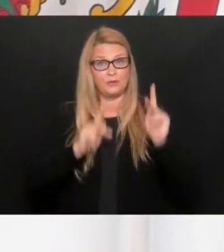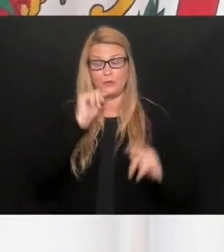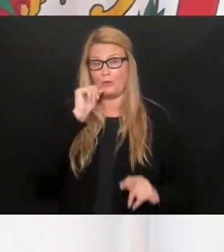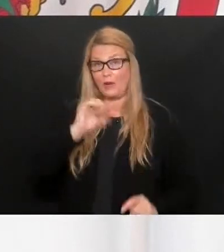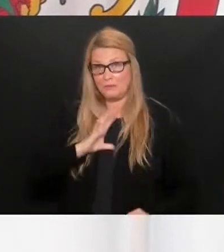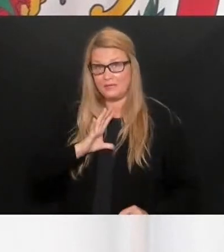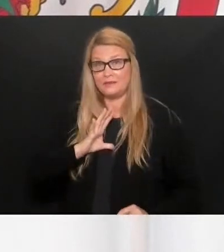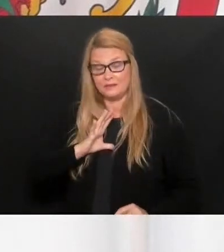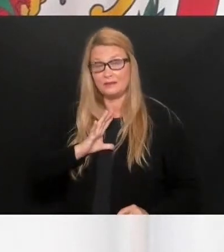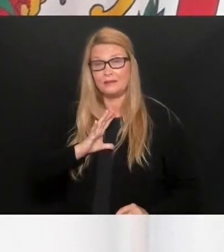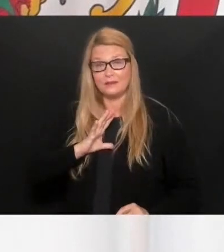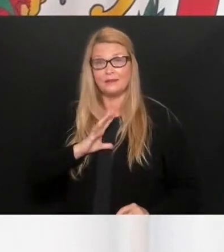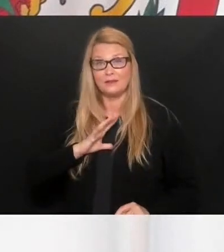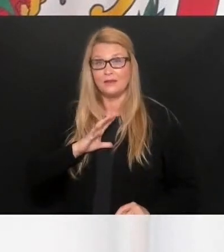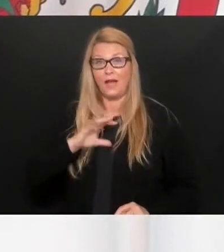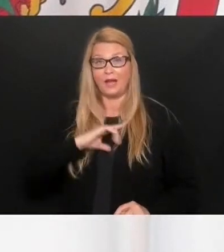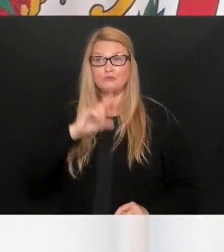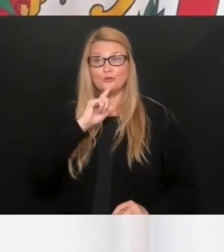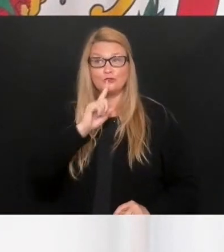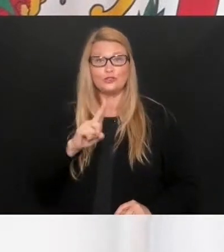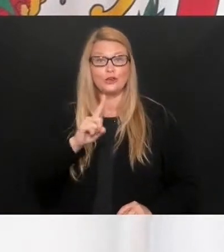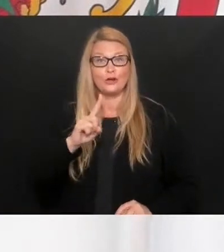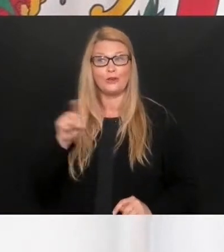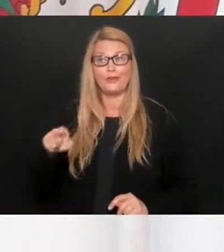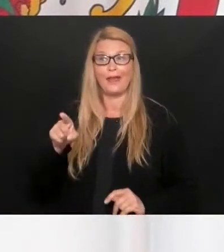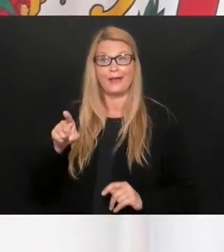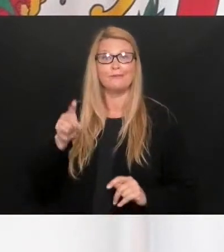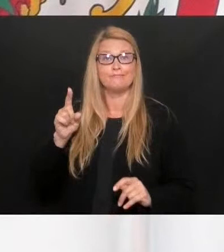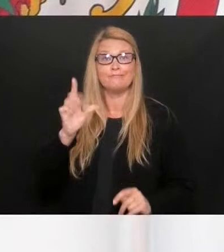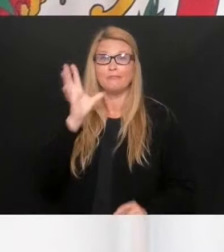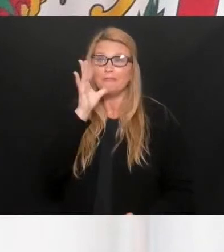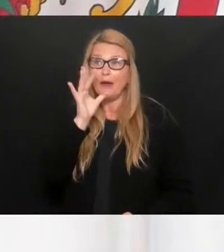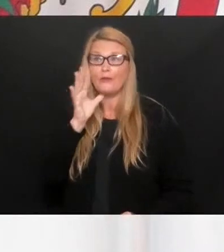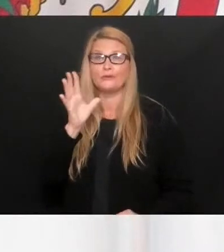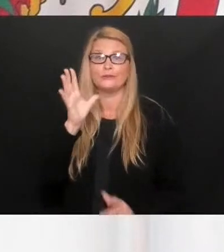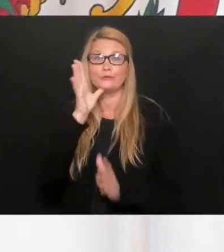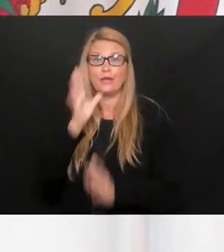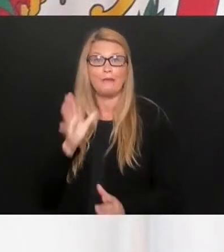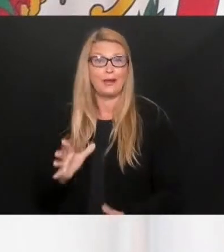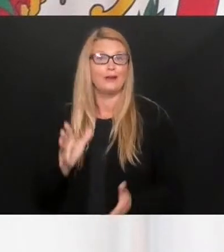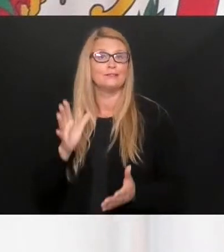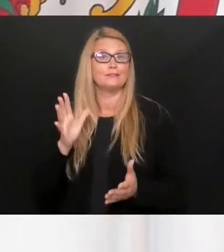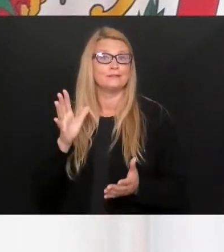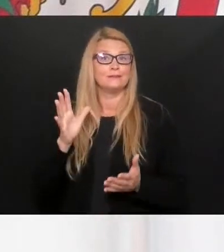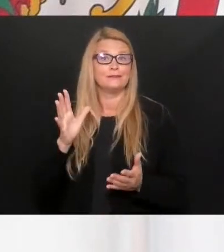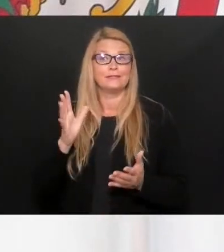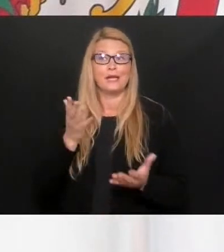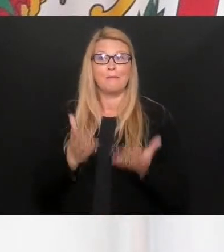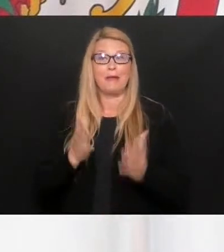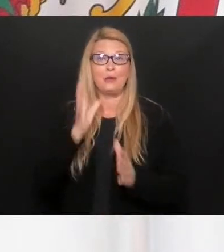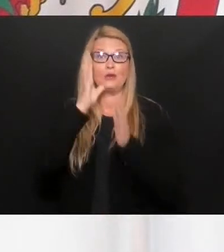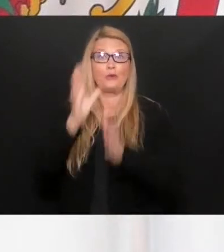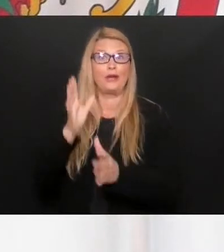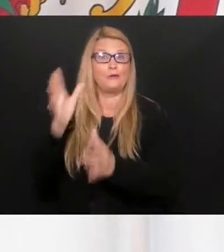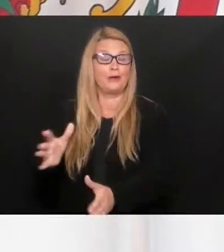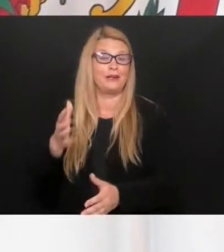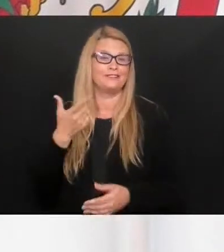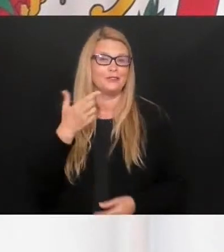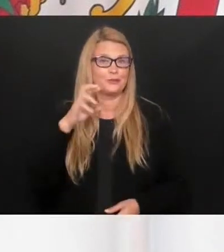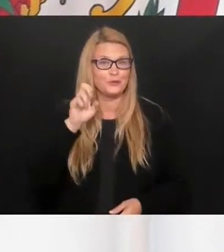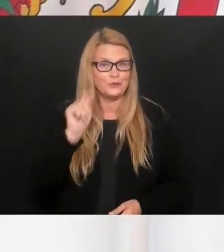that I'm sure were moms and grandmas and maybe even some great-grandmothers. And